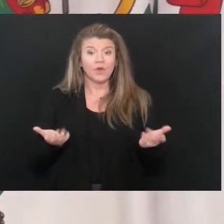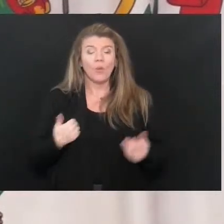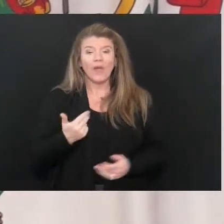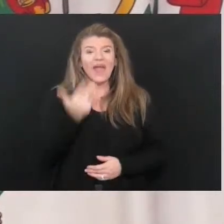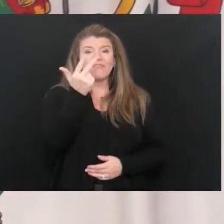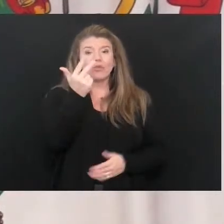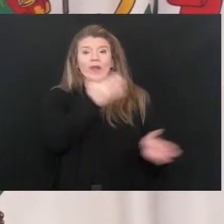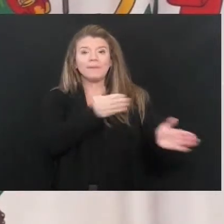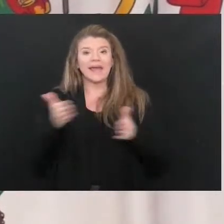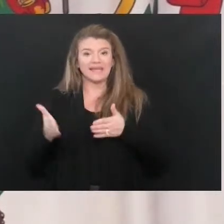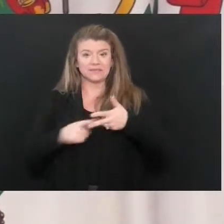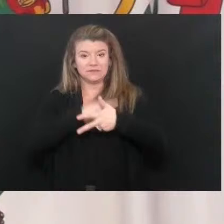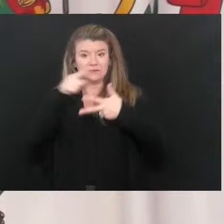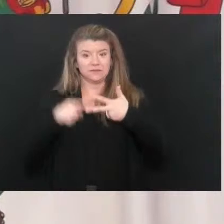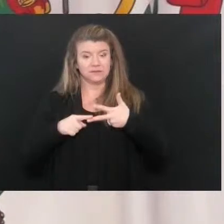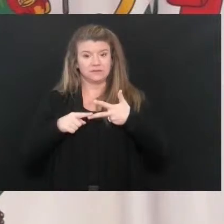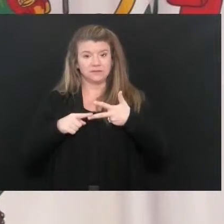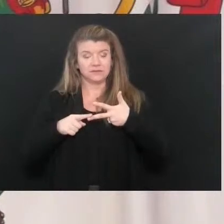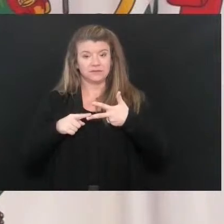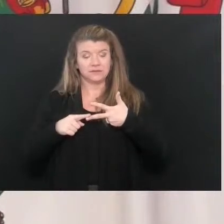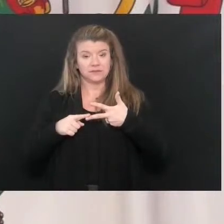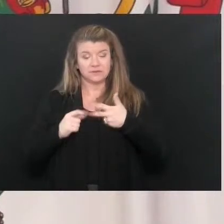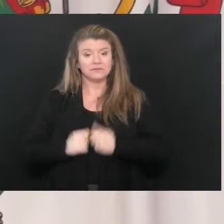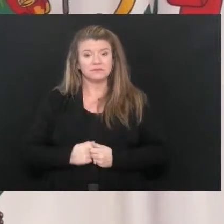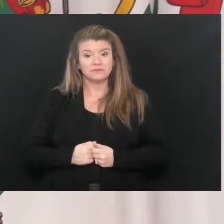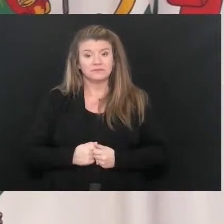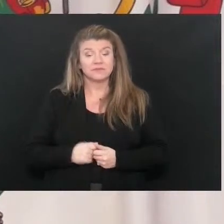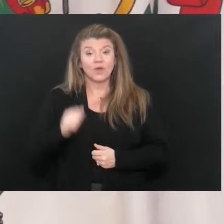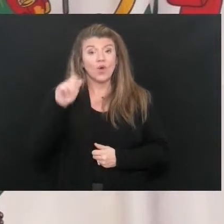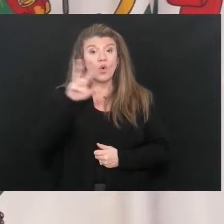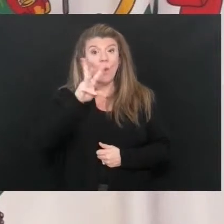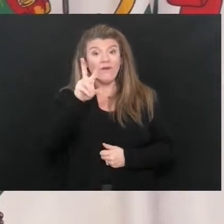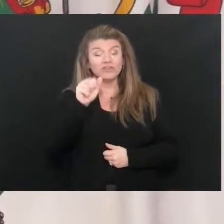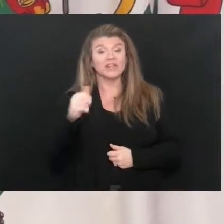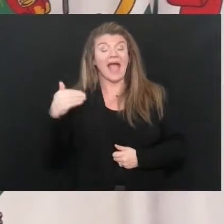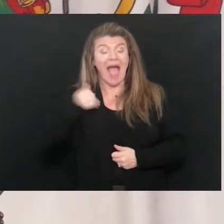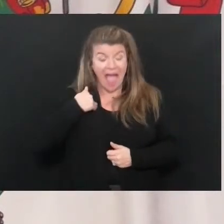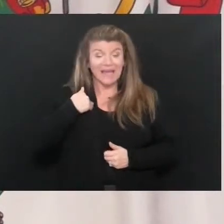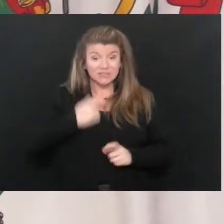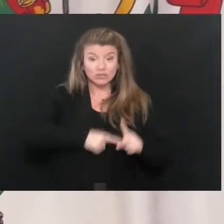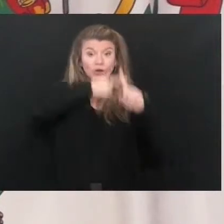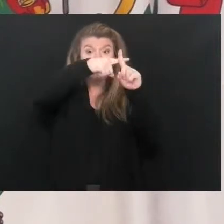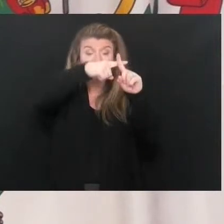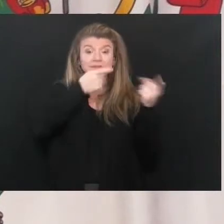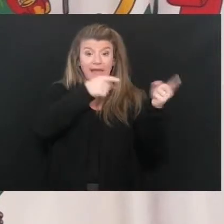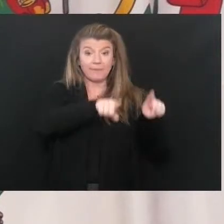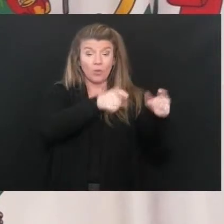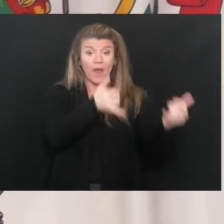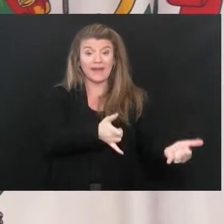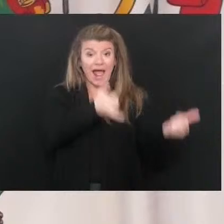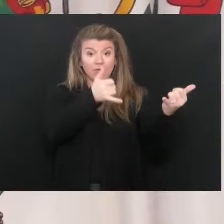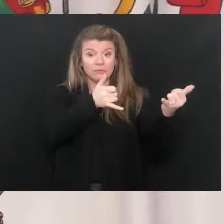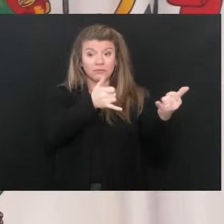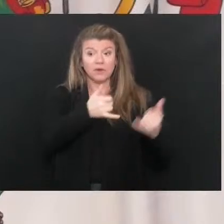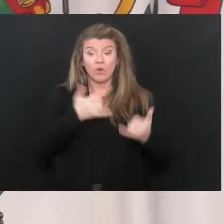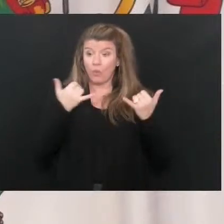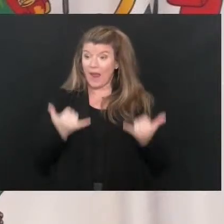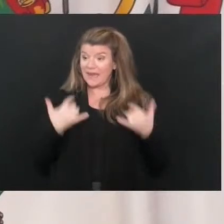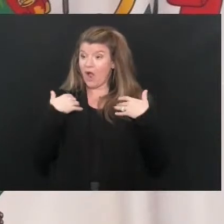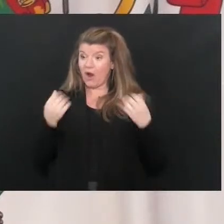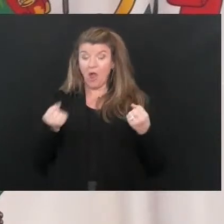out there right now. West Virginia does have surpluses going on. West Virginia's health is